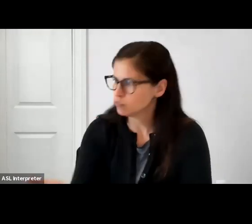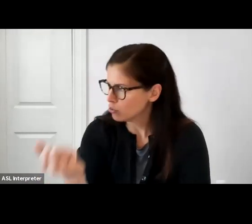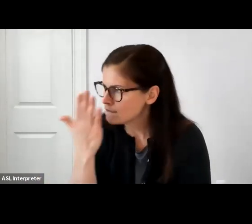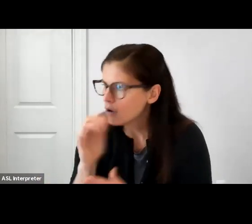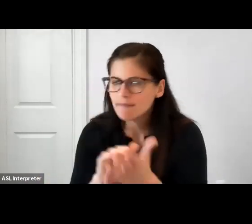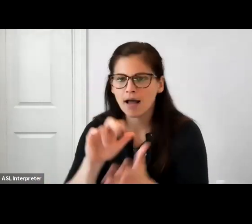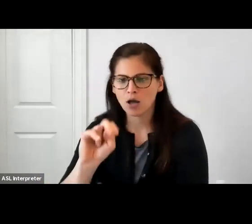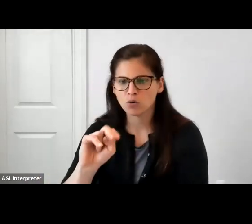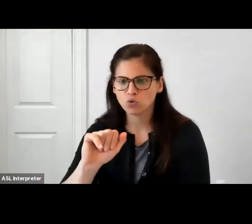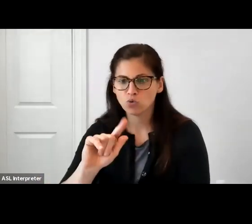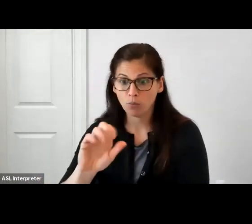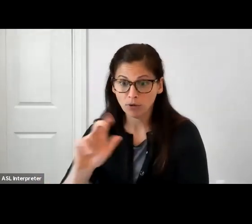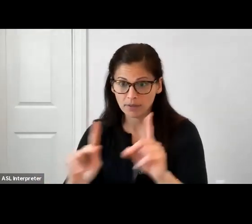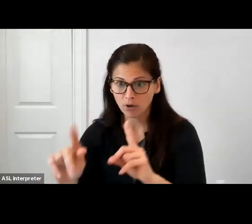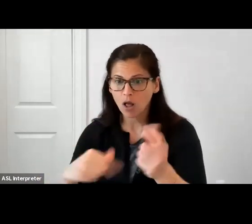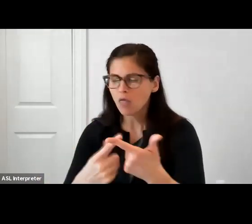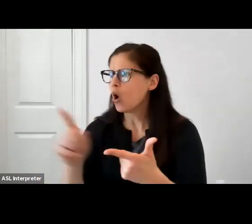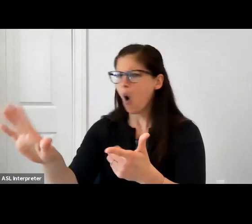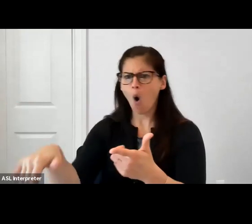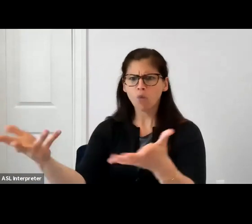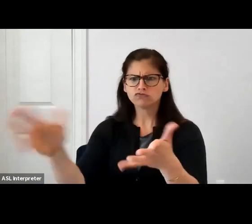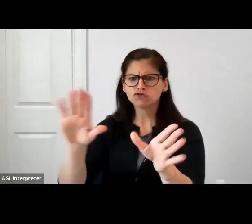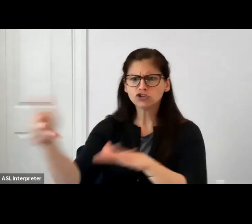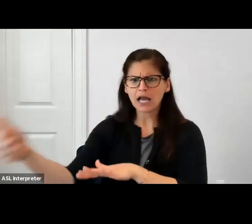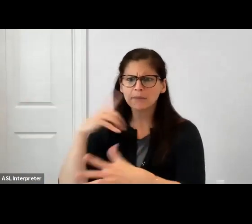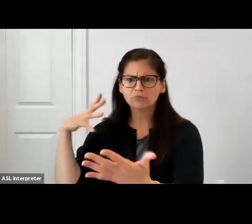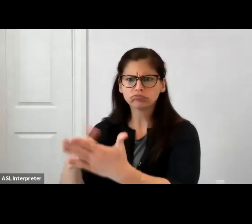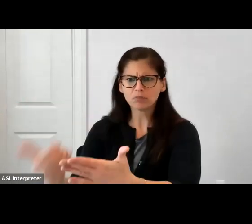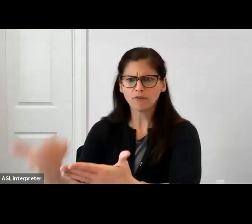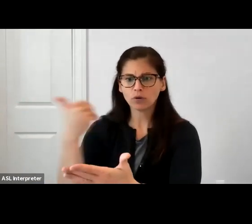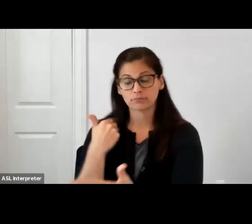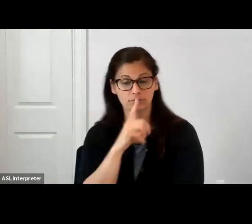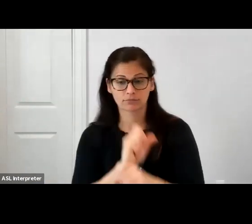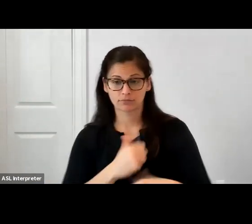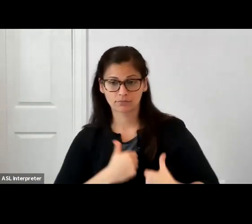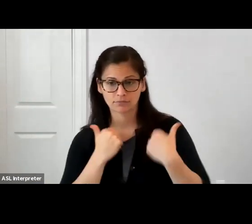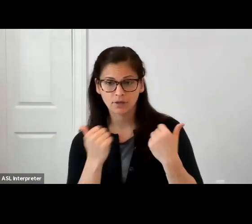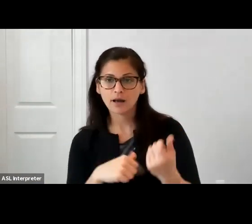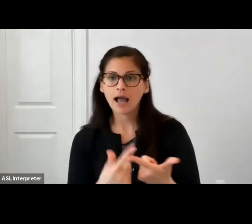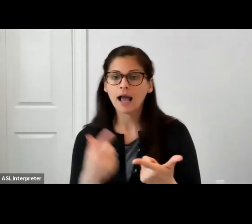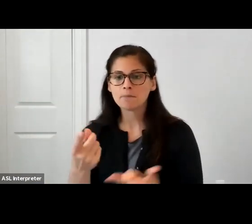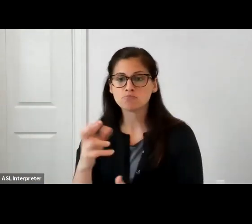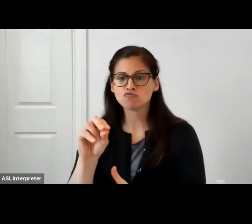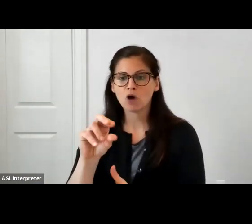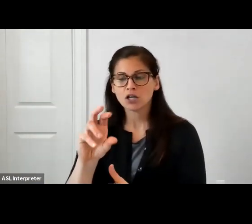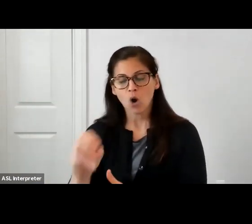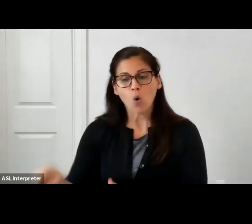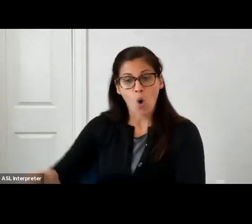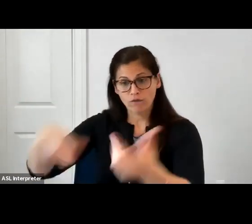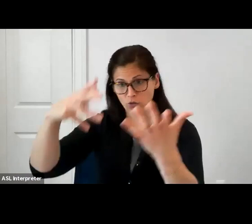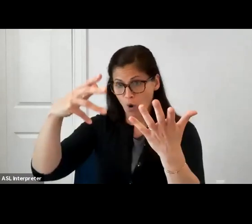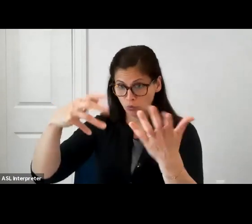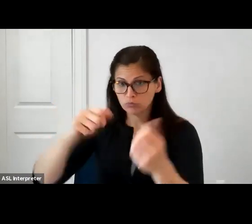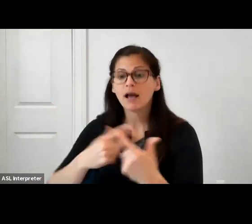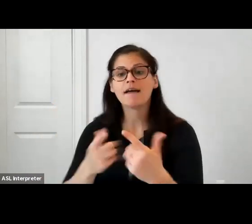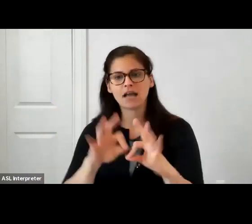whom have thought him to be dead for the past 12 years. The King of Naples repents of his role in Prospero's overthrow. The families are